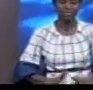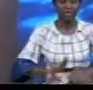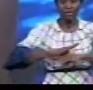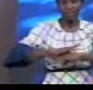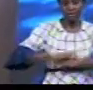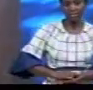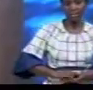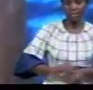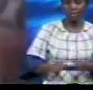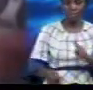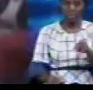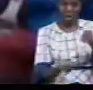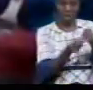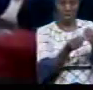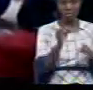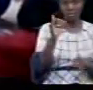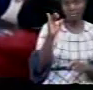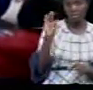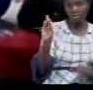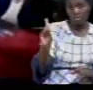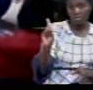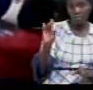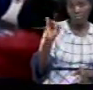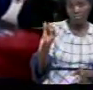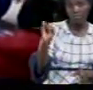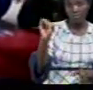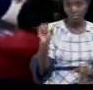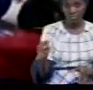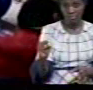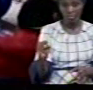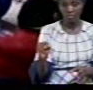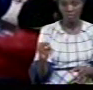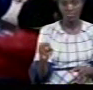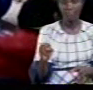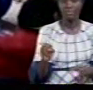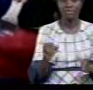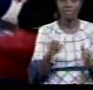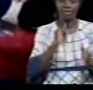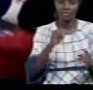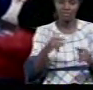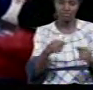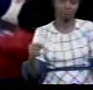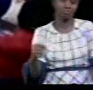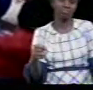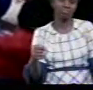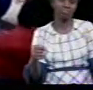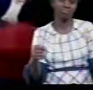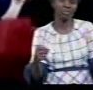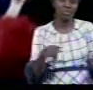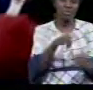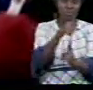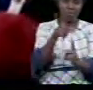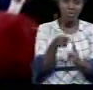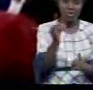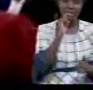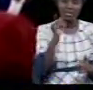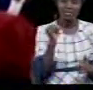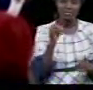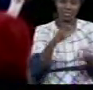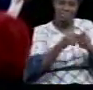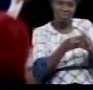your stomach, in your brain, in your hand, in your leg, in